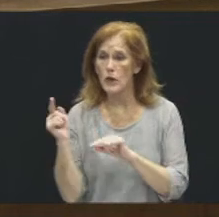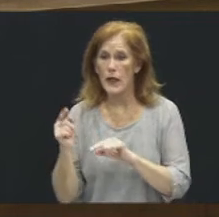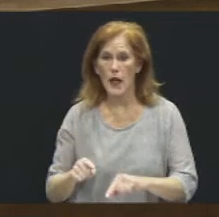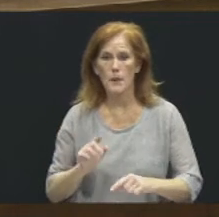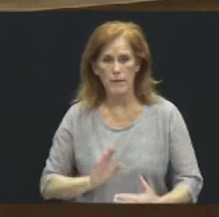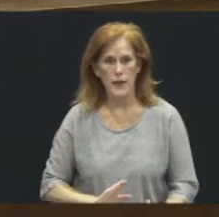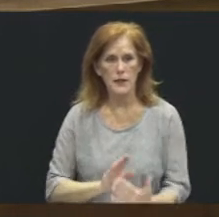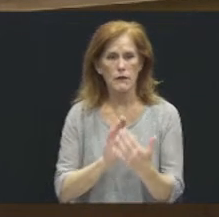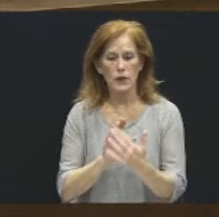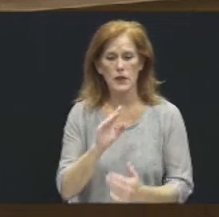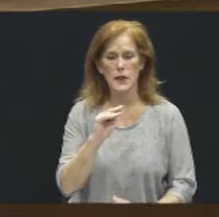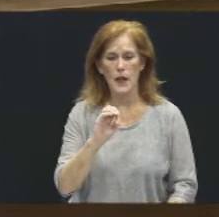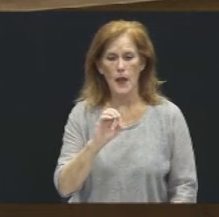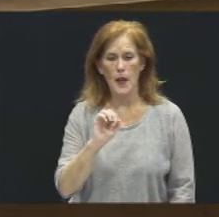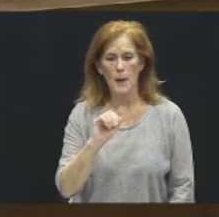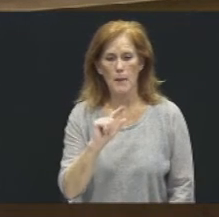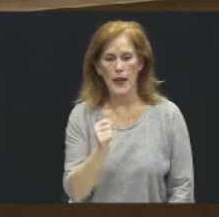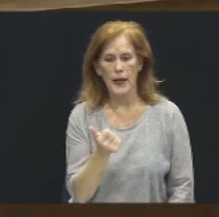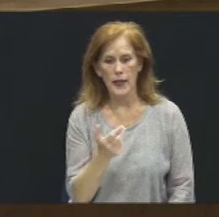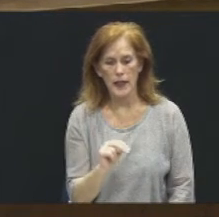person, Megan and